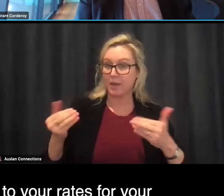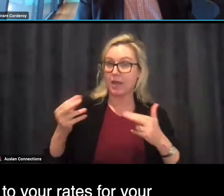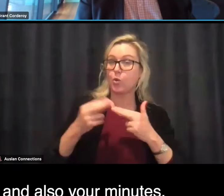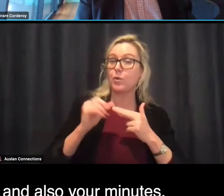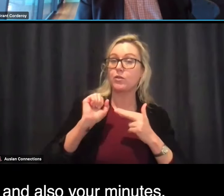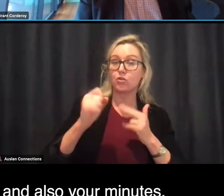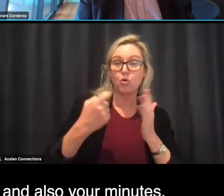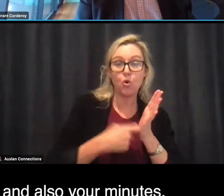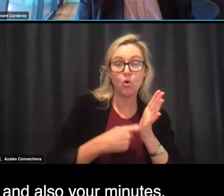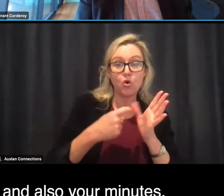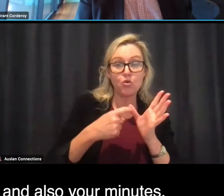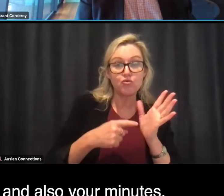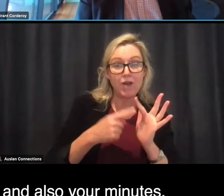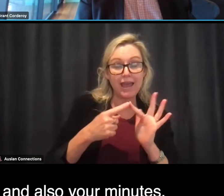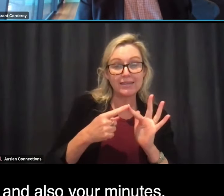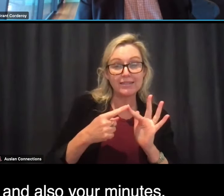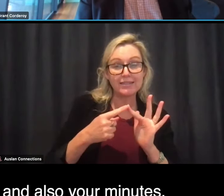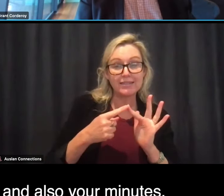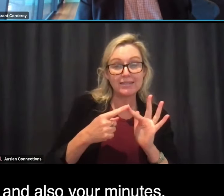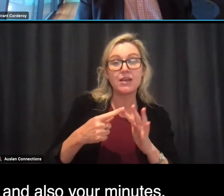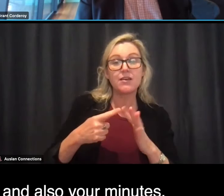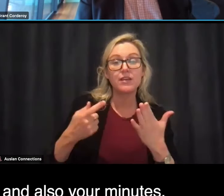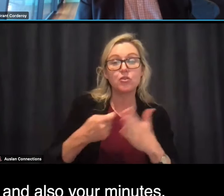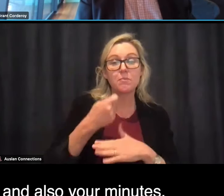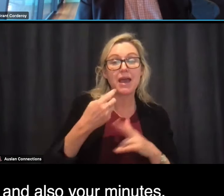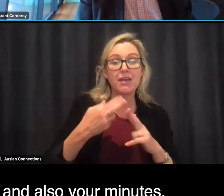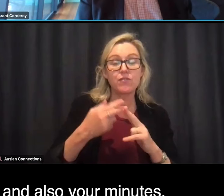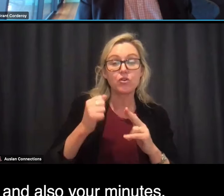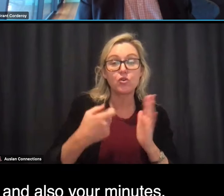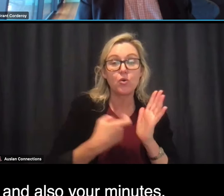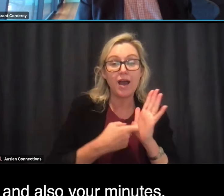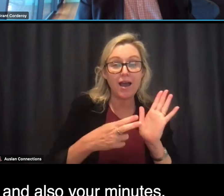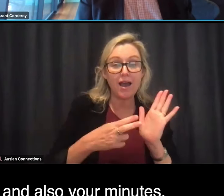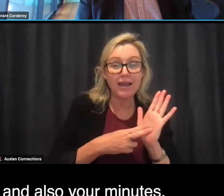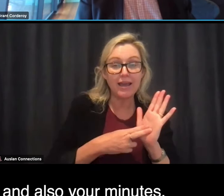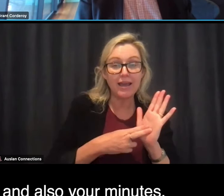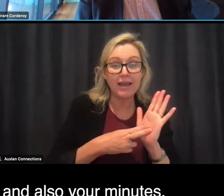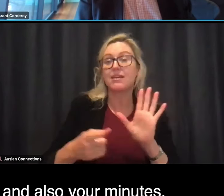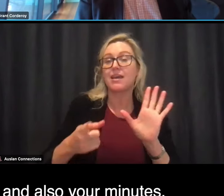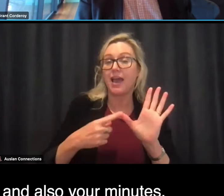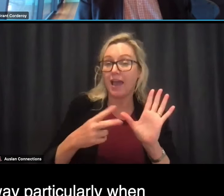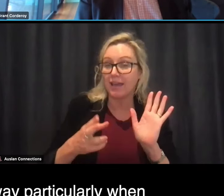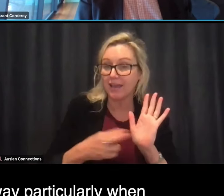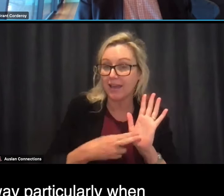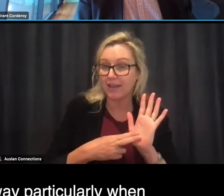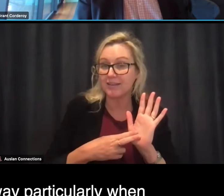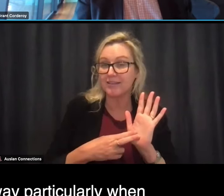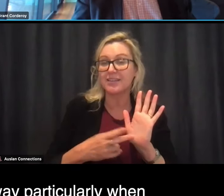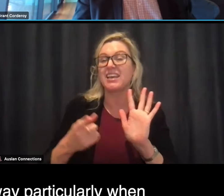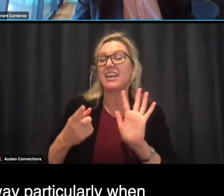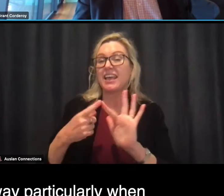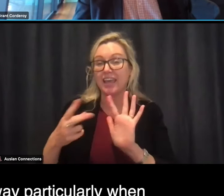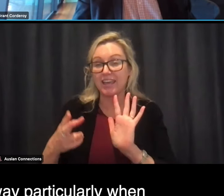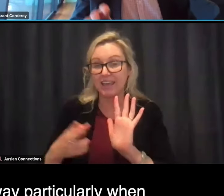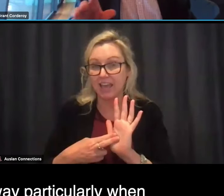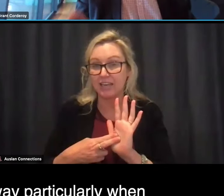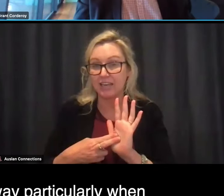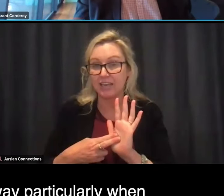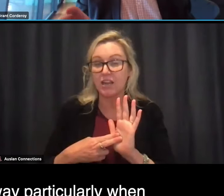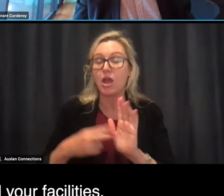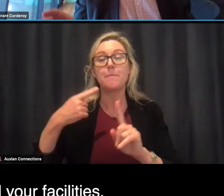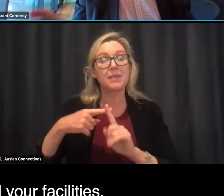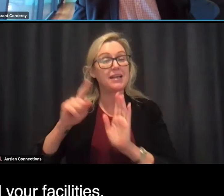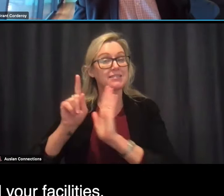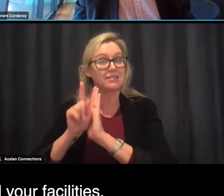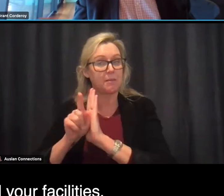your paid rates, for RNs, ENs and ANs, and also your minutes. So in other words, it's a good way, particularly